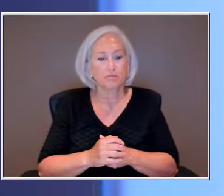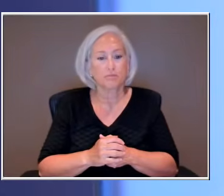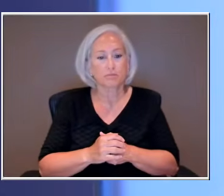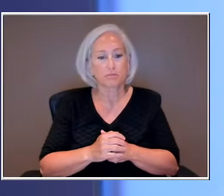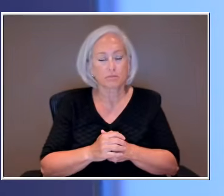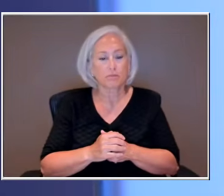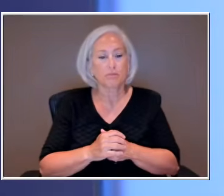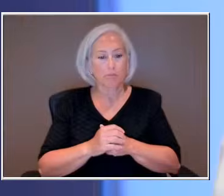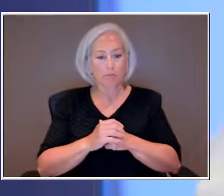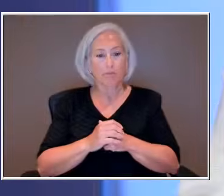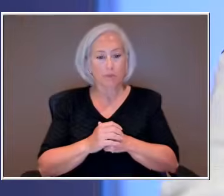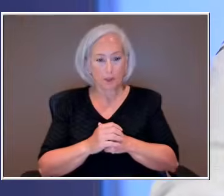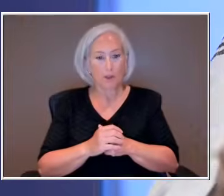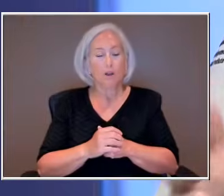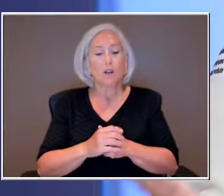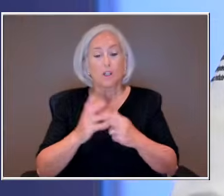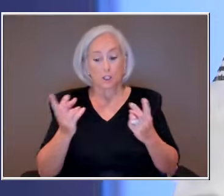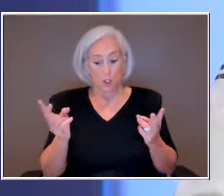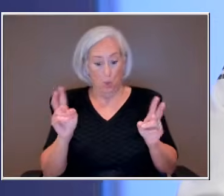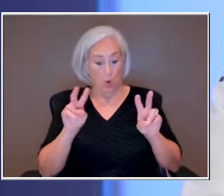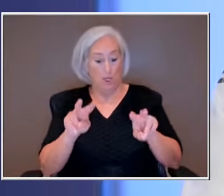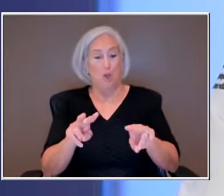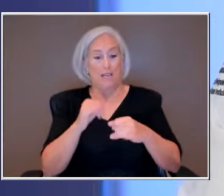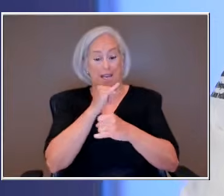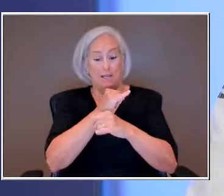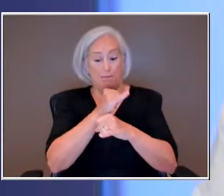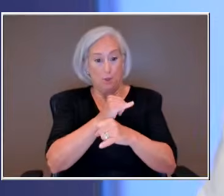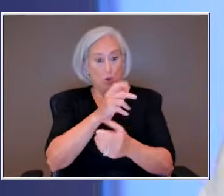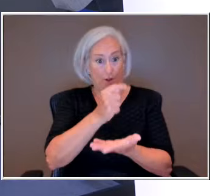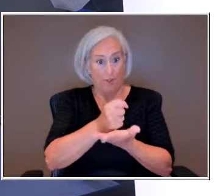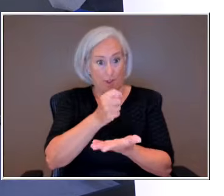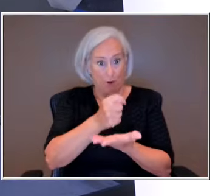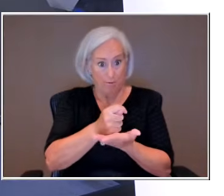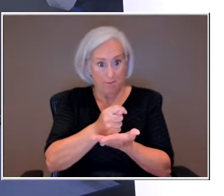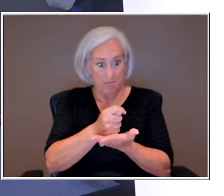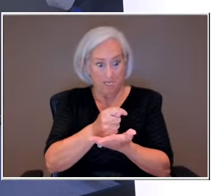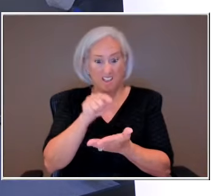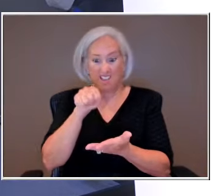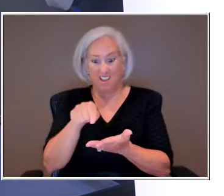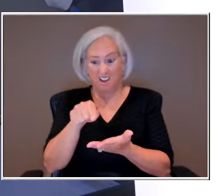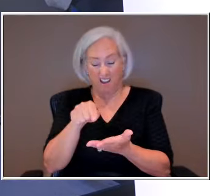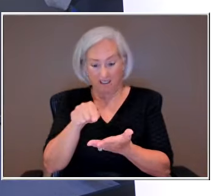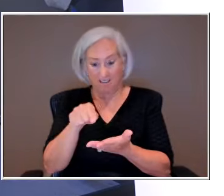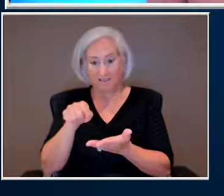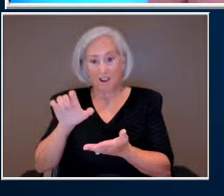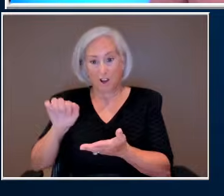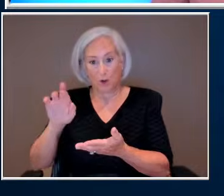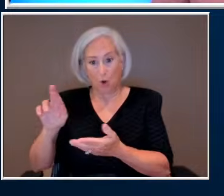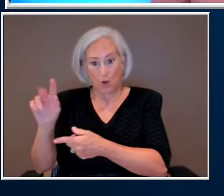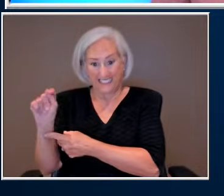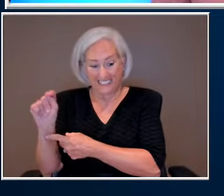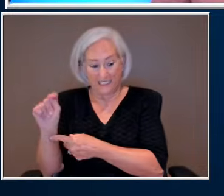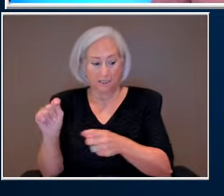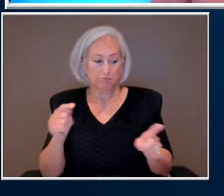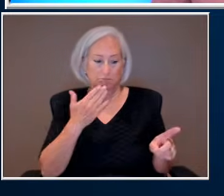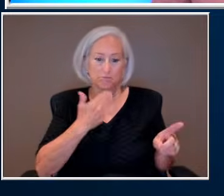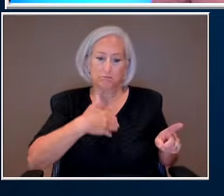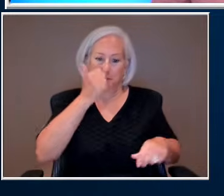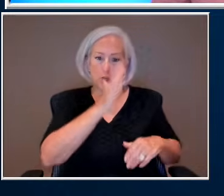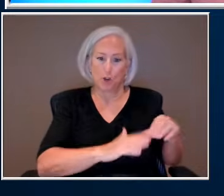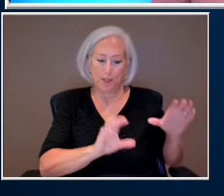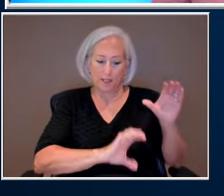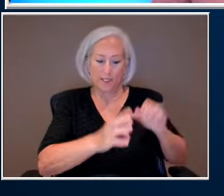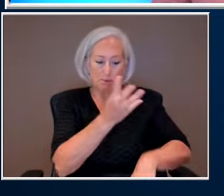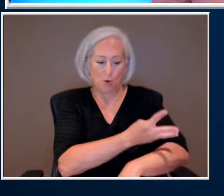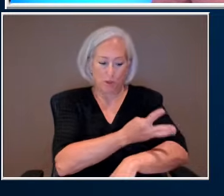category of immunotherapy is better than the traditional chemotherapy. So Richard, when you were referred, what were you told